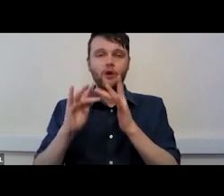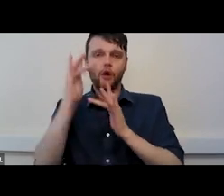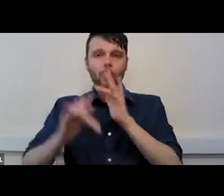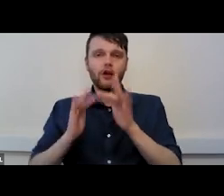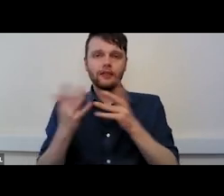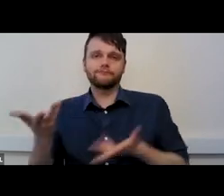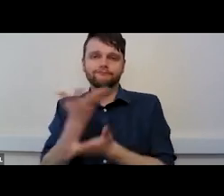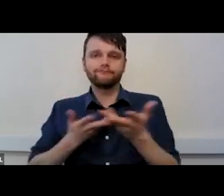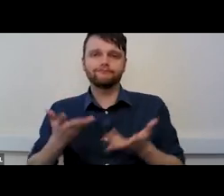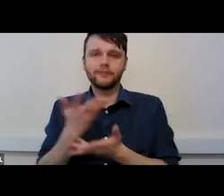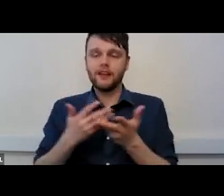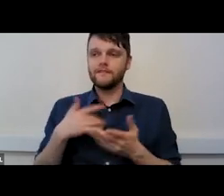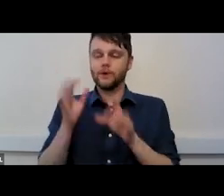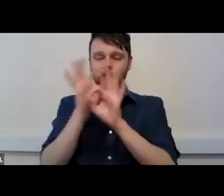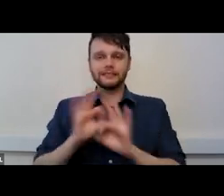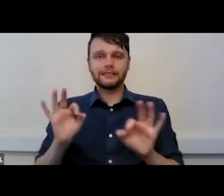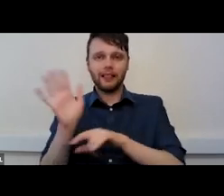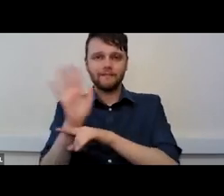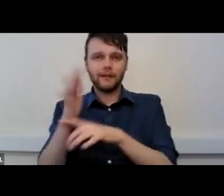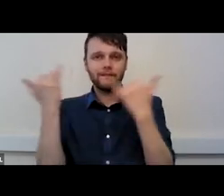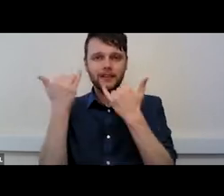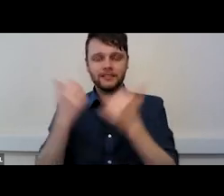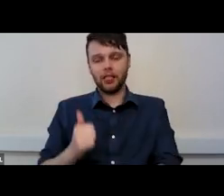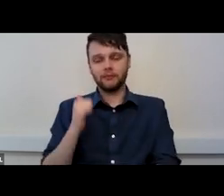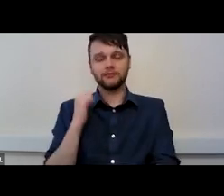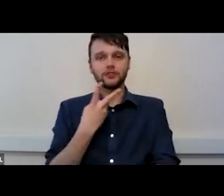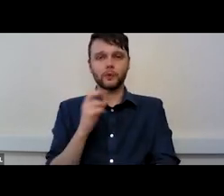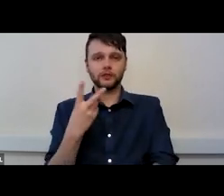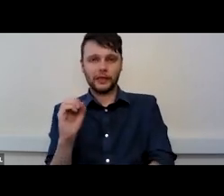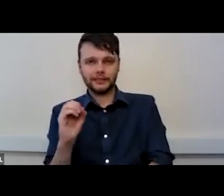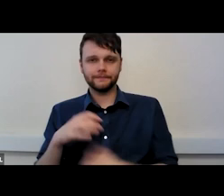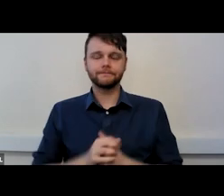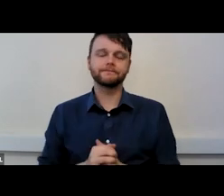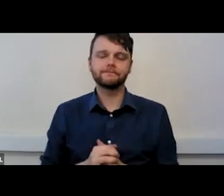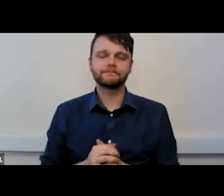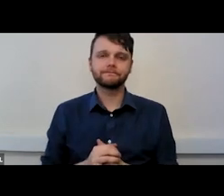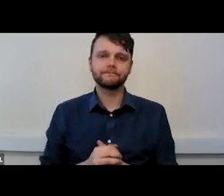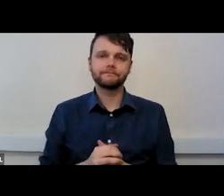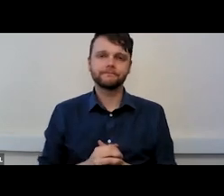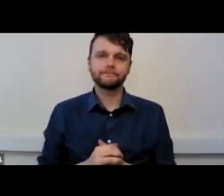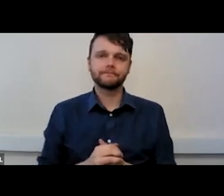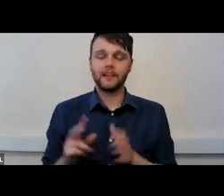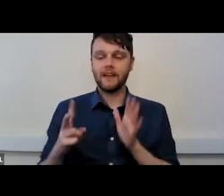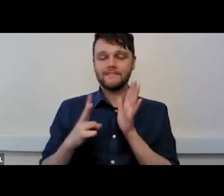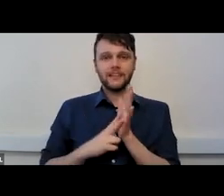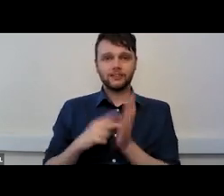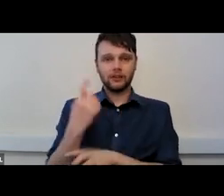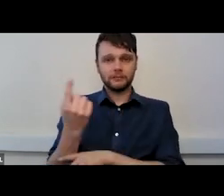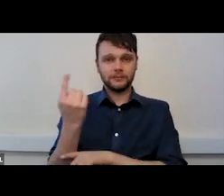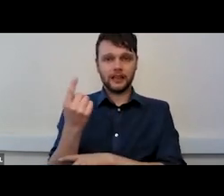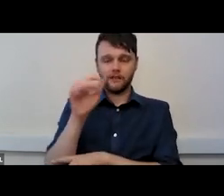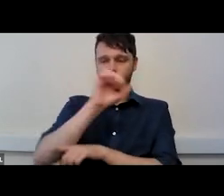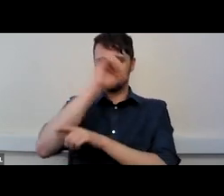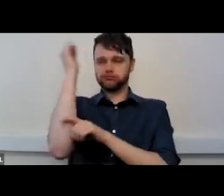the Pordenone Silent Film Festival back in 2020. And not only is Victor an expert in